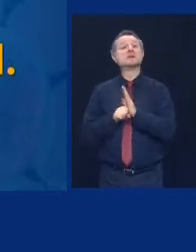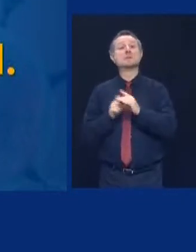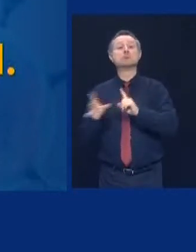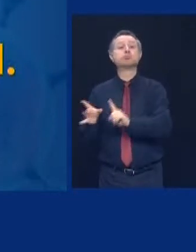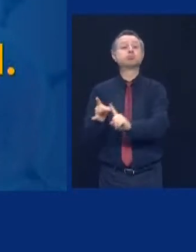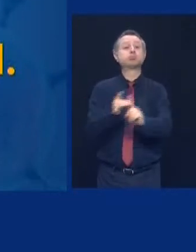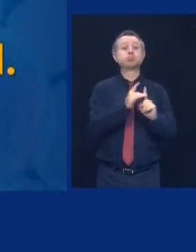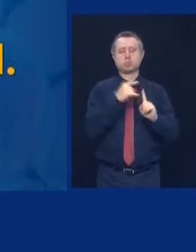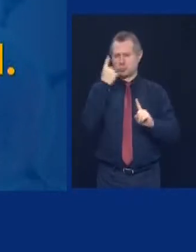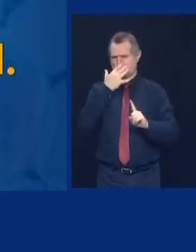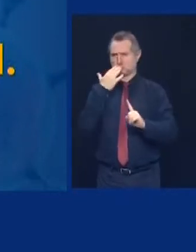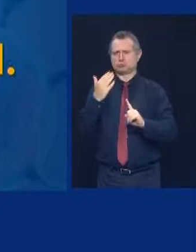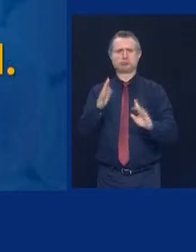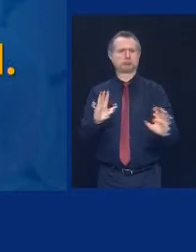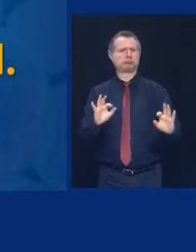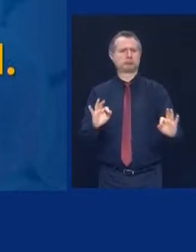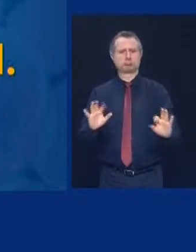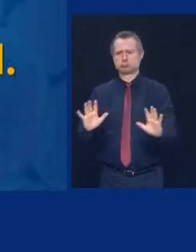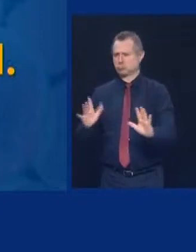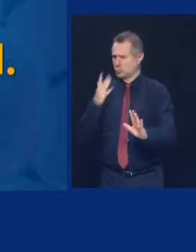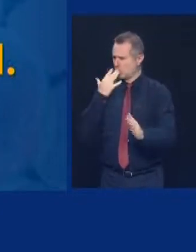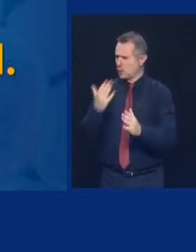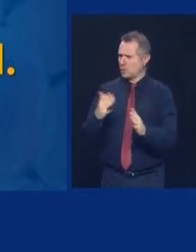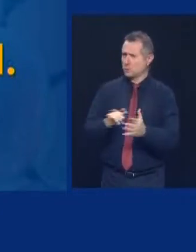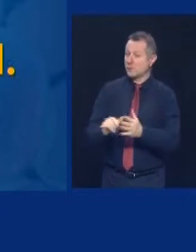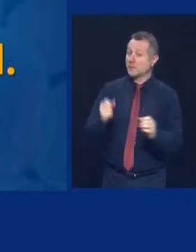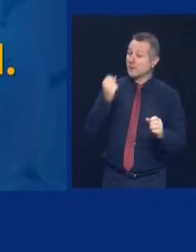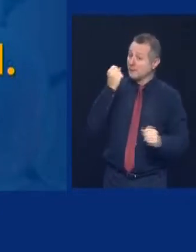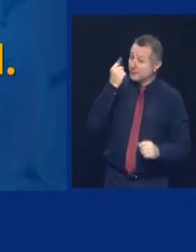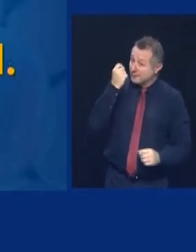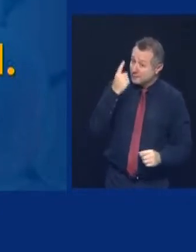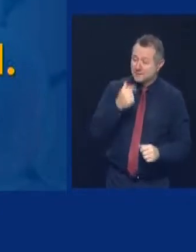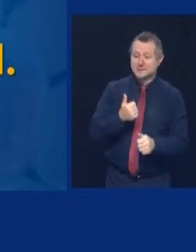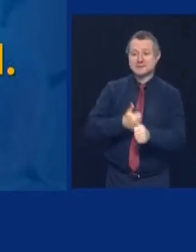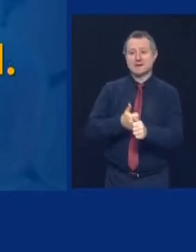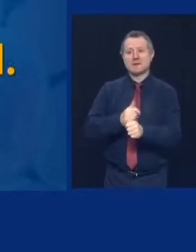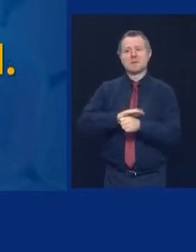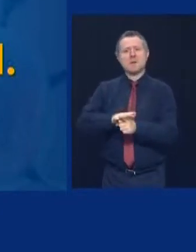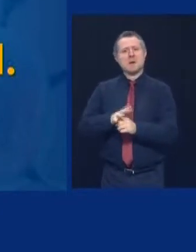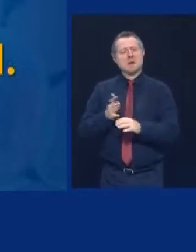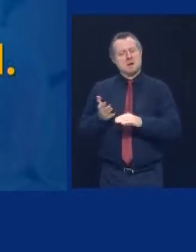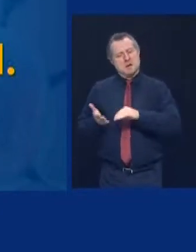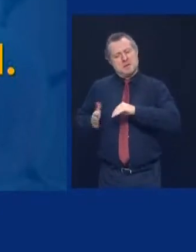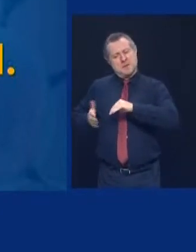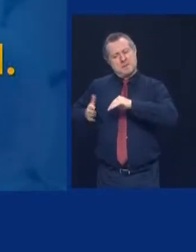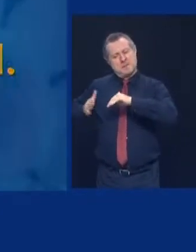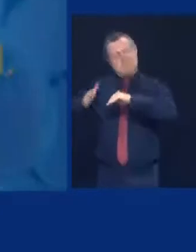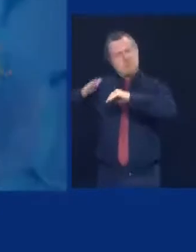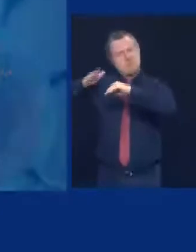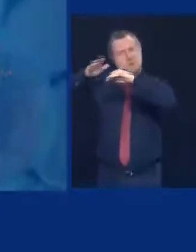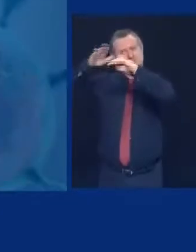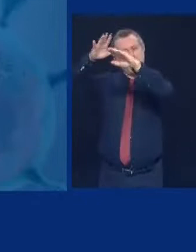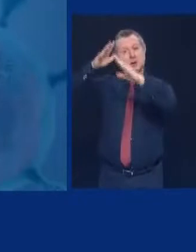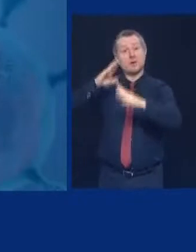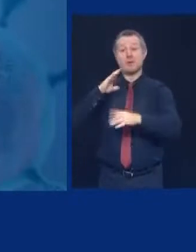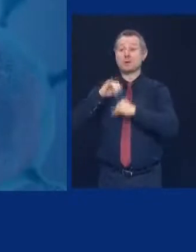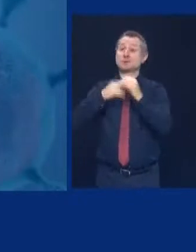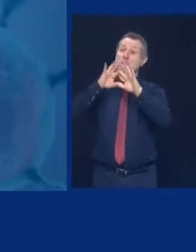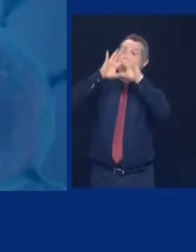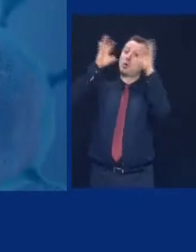with COVID internationally and nationally, so keeping it all in focus is